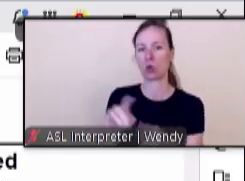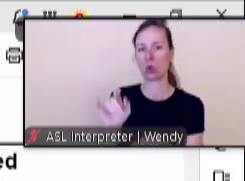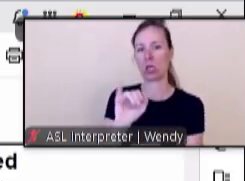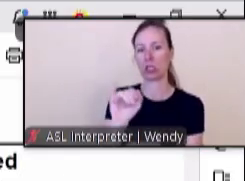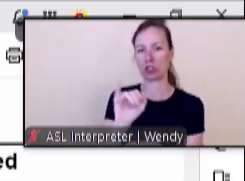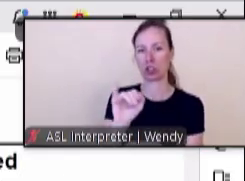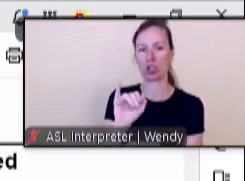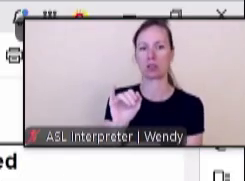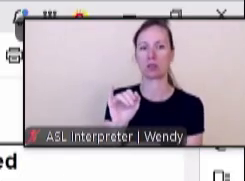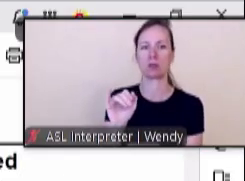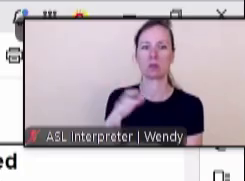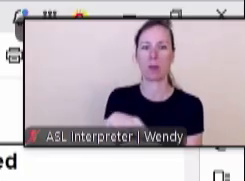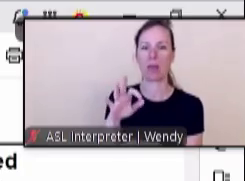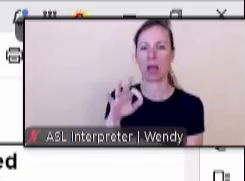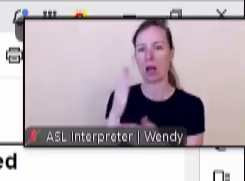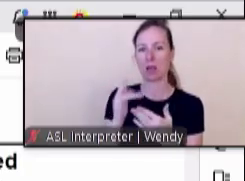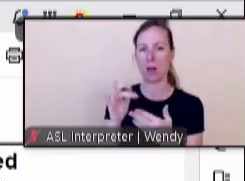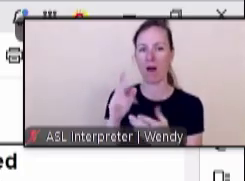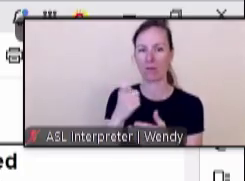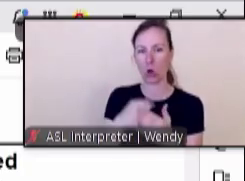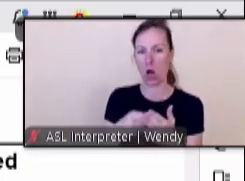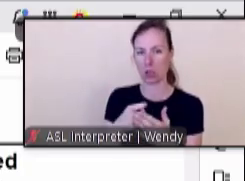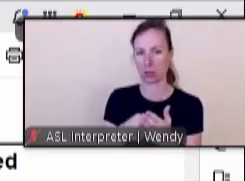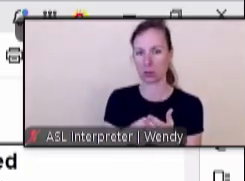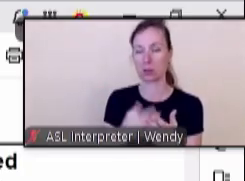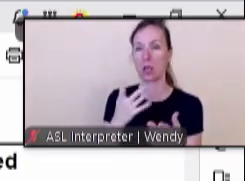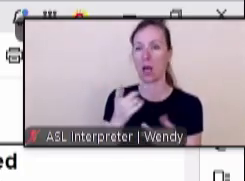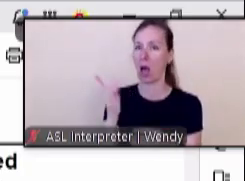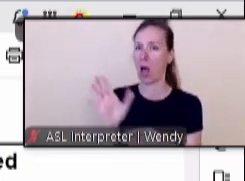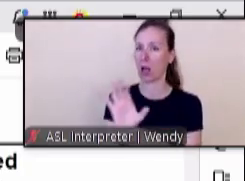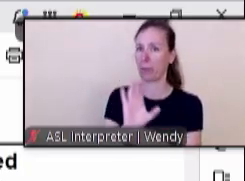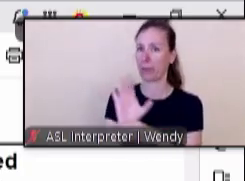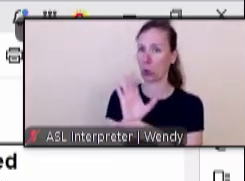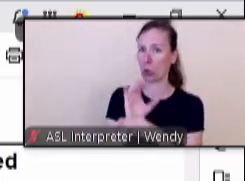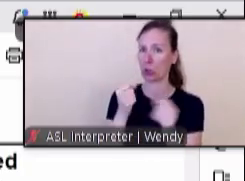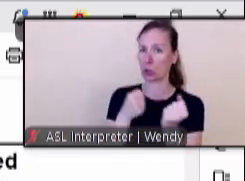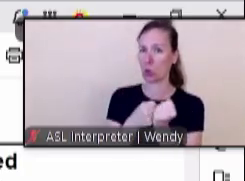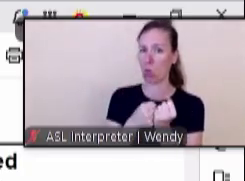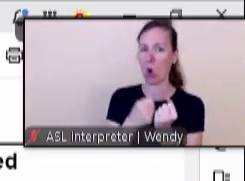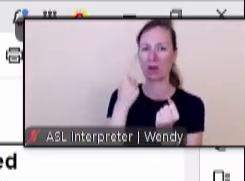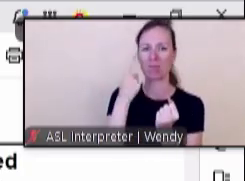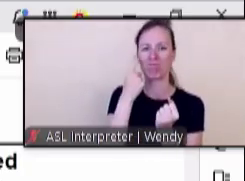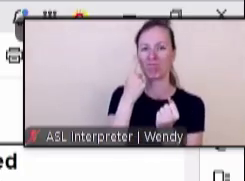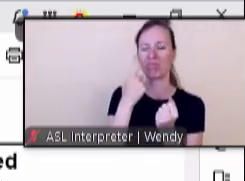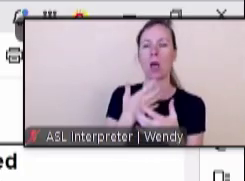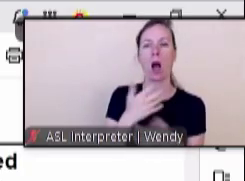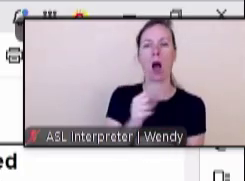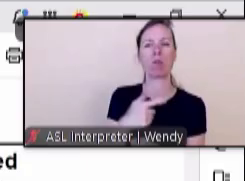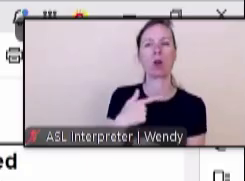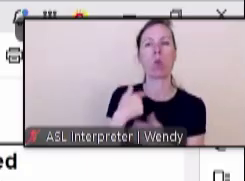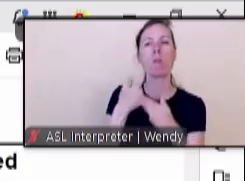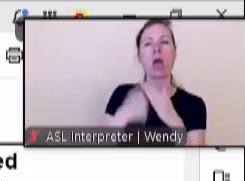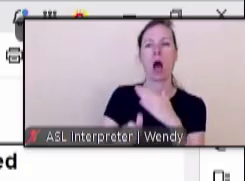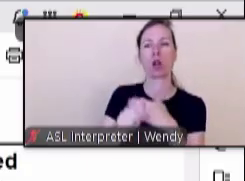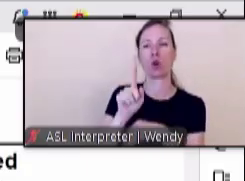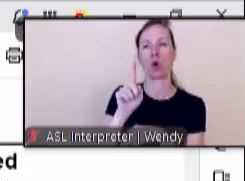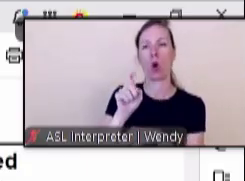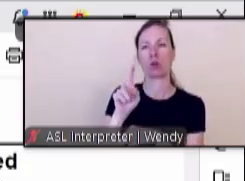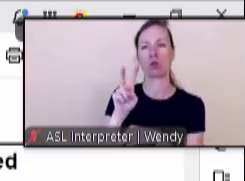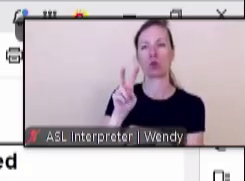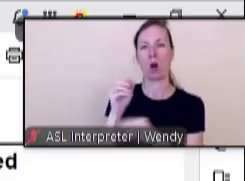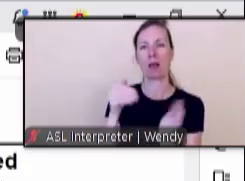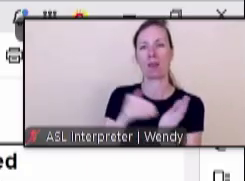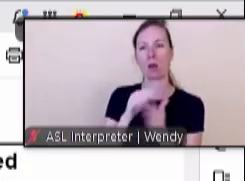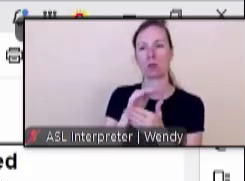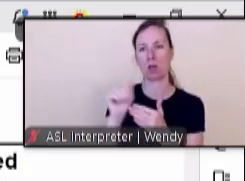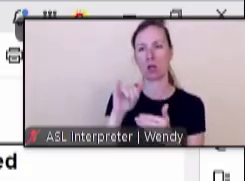feel pretty confident that we're going to be under the $120,000 this year. Just in that